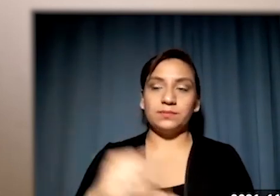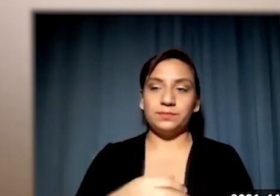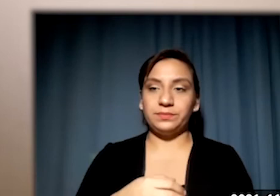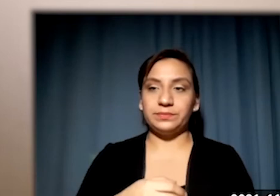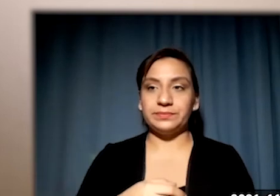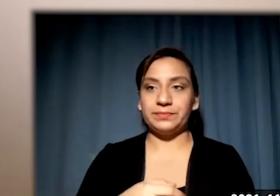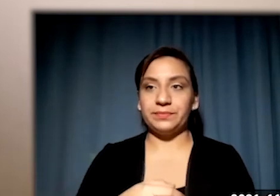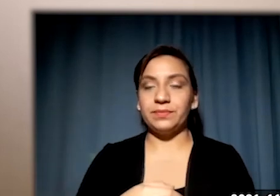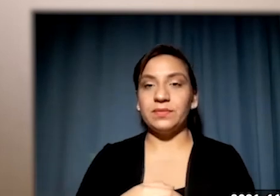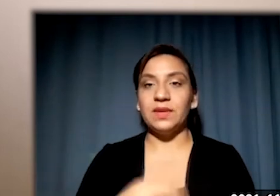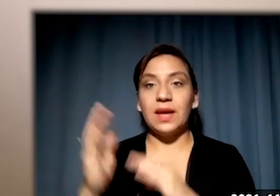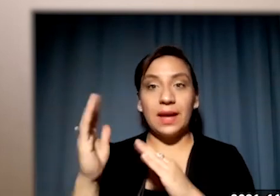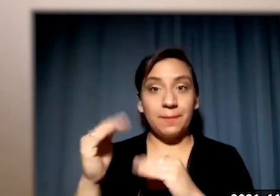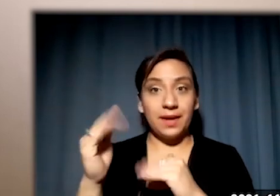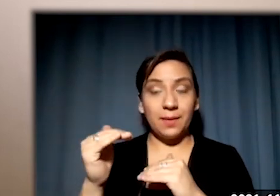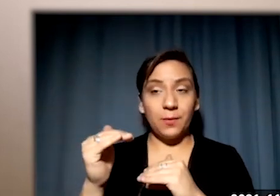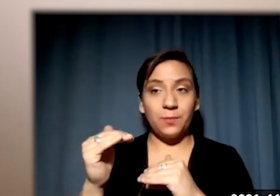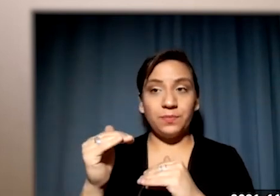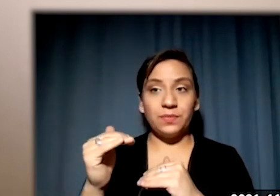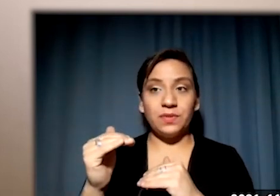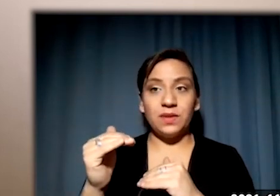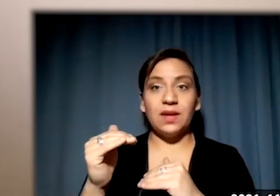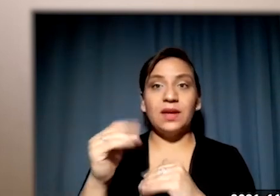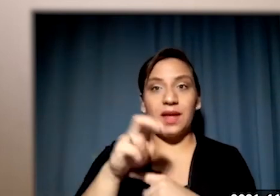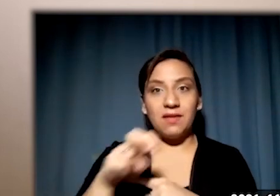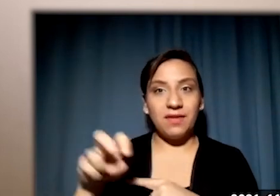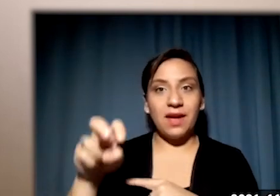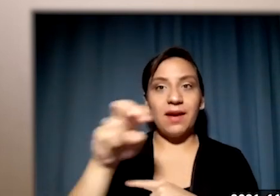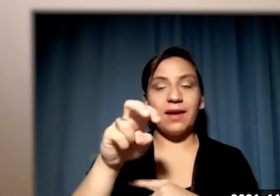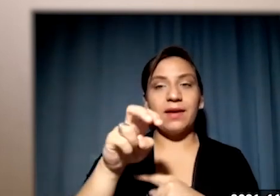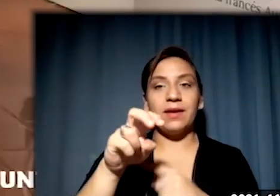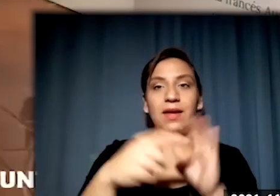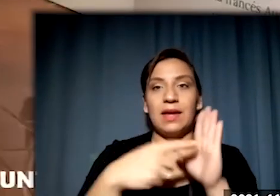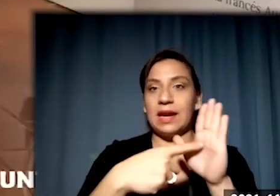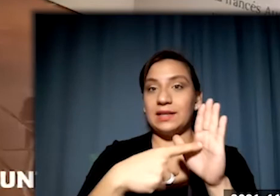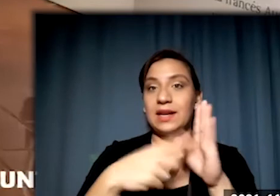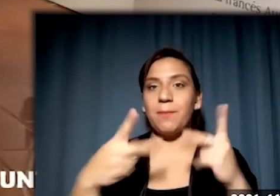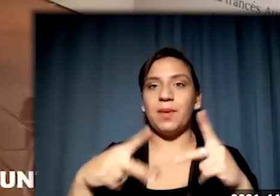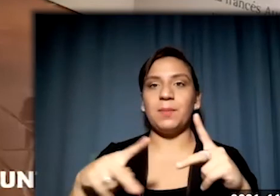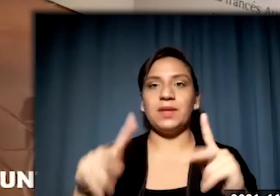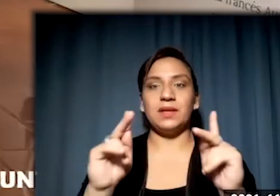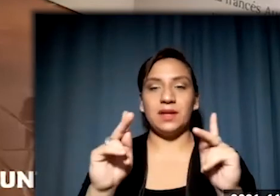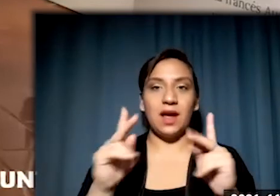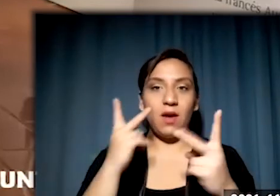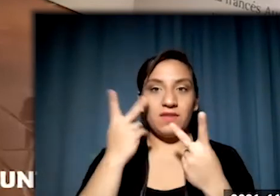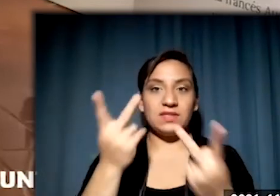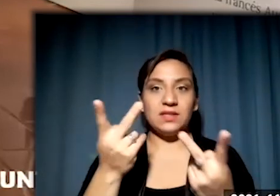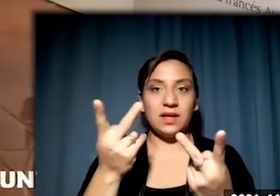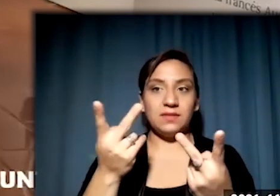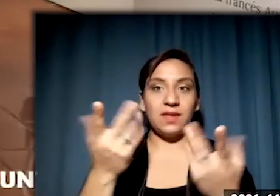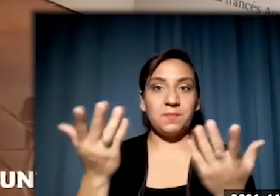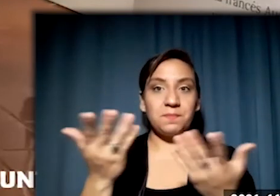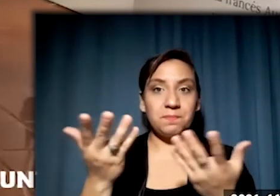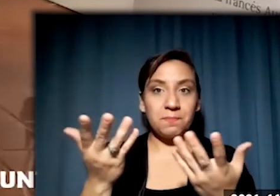journey through the gallery will allow its visitors to open windows to new